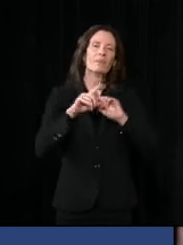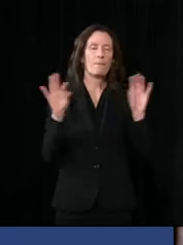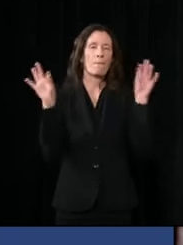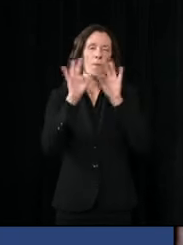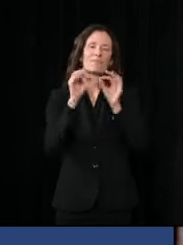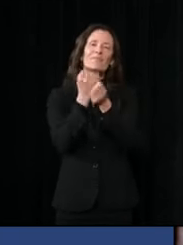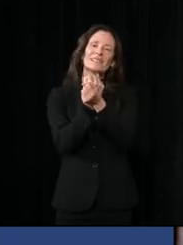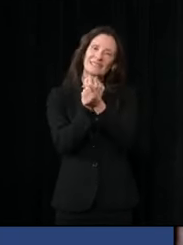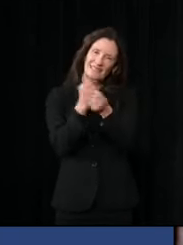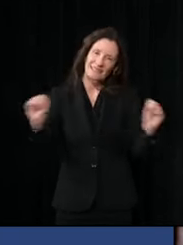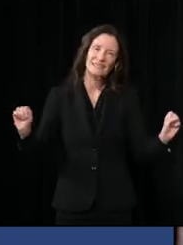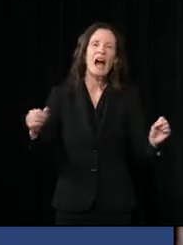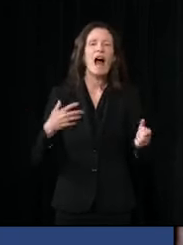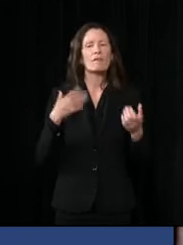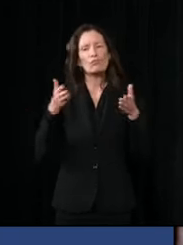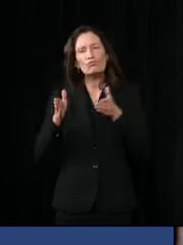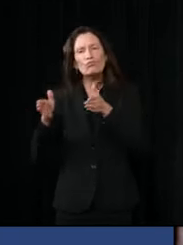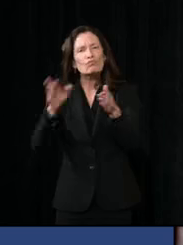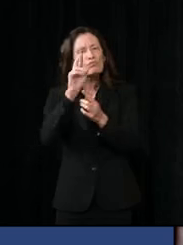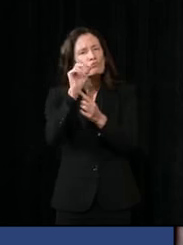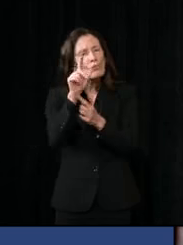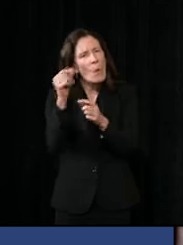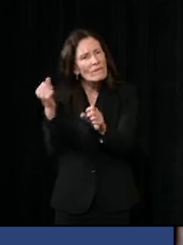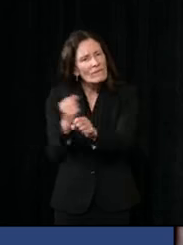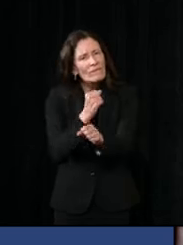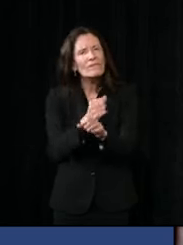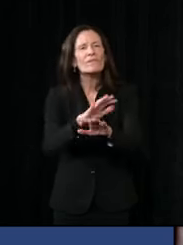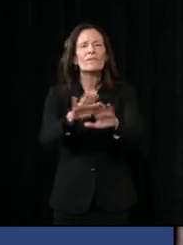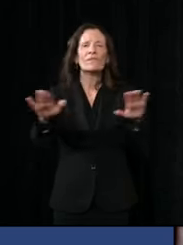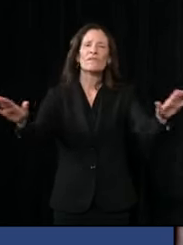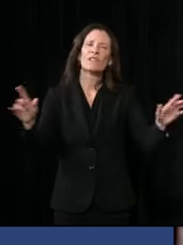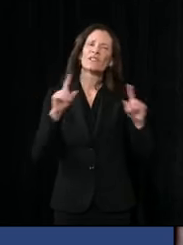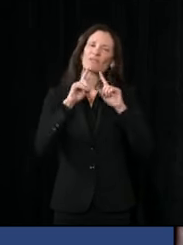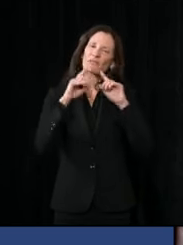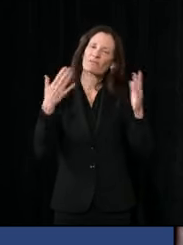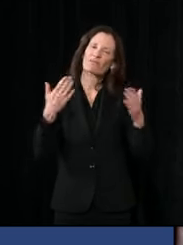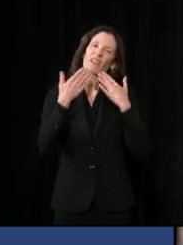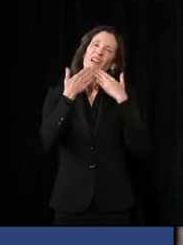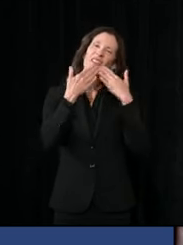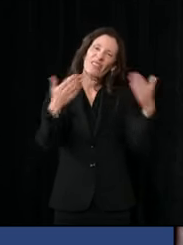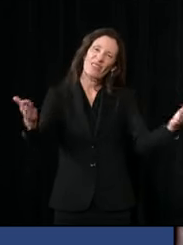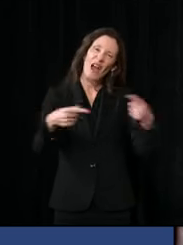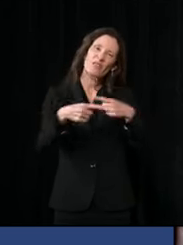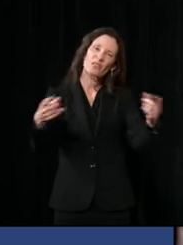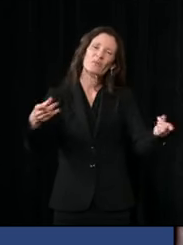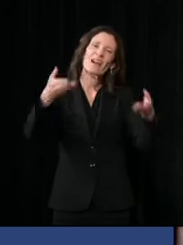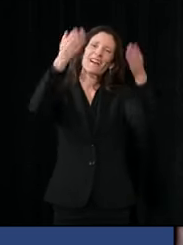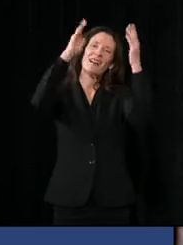and God bless the Commonwealth of Pennsylvania. Now I'll be happy to take questions.